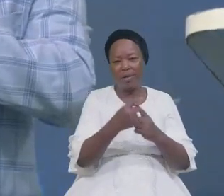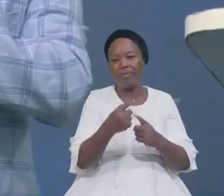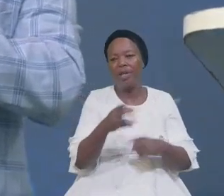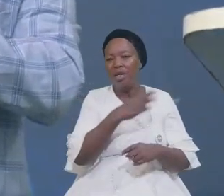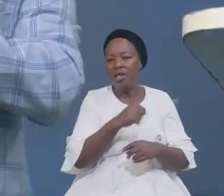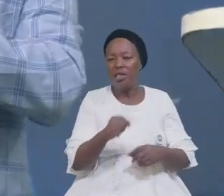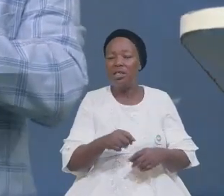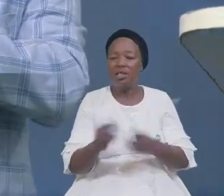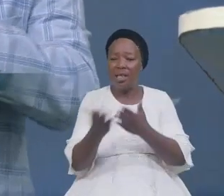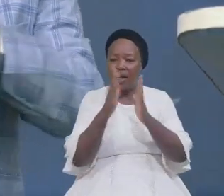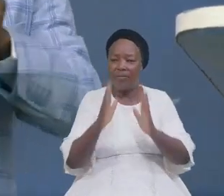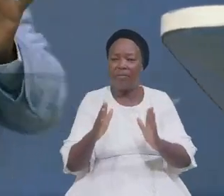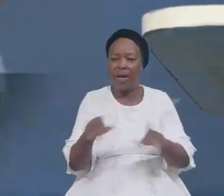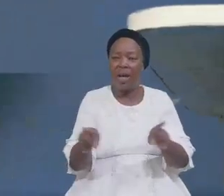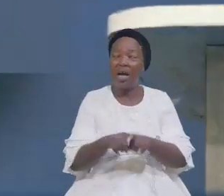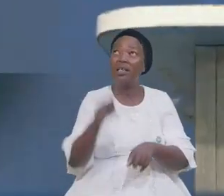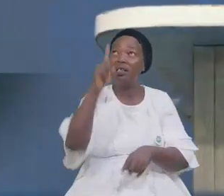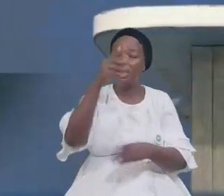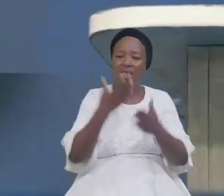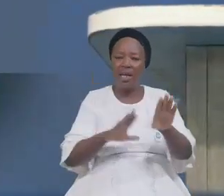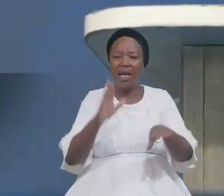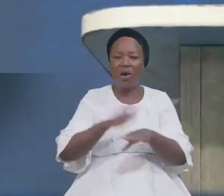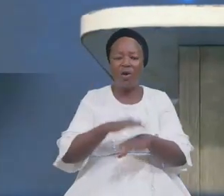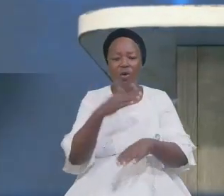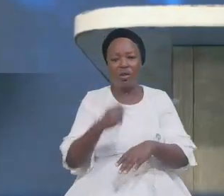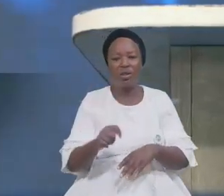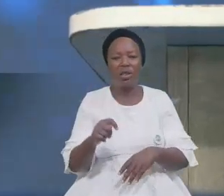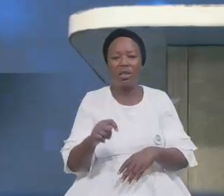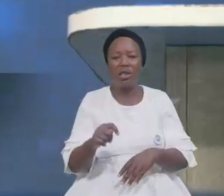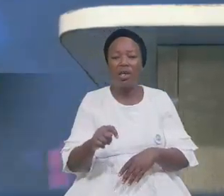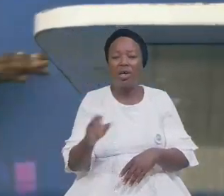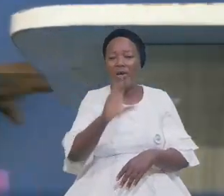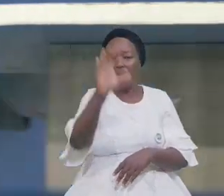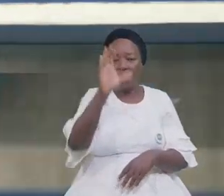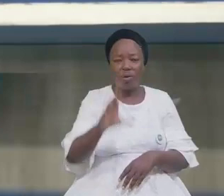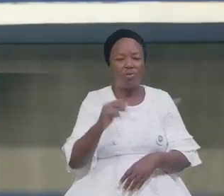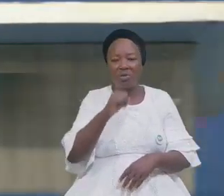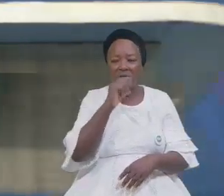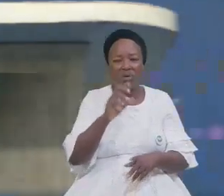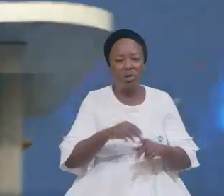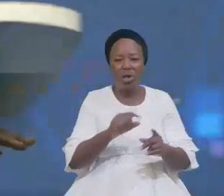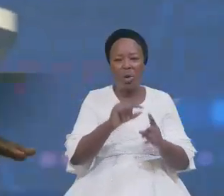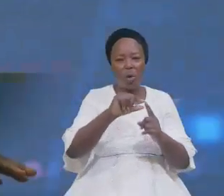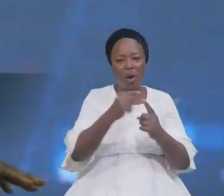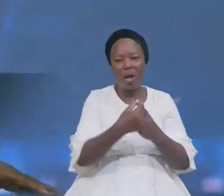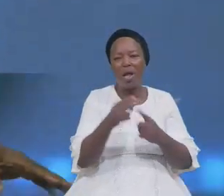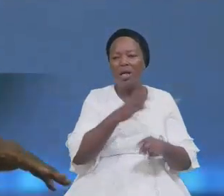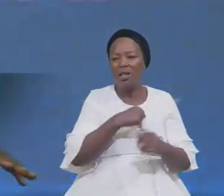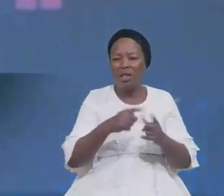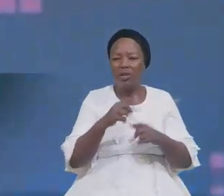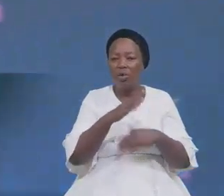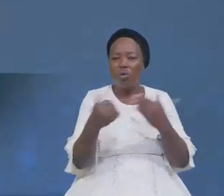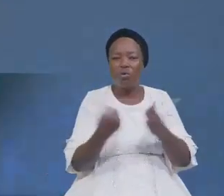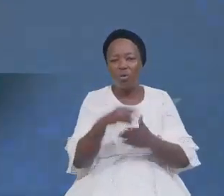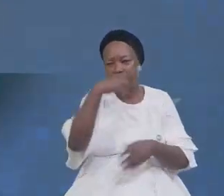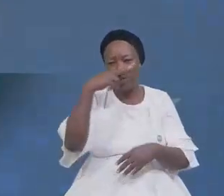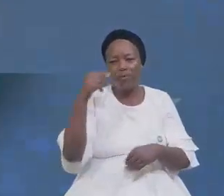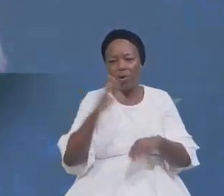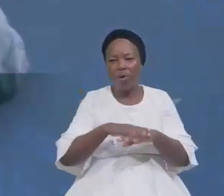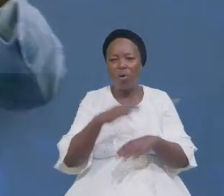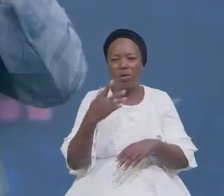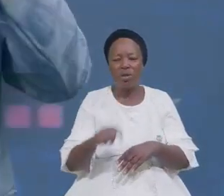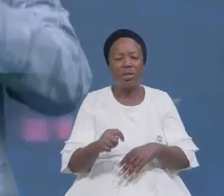they died on the cross, it was not in a corner. Those sayings on the cross,